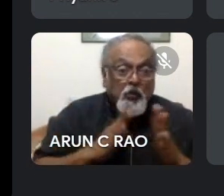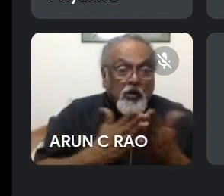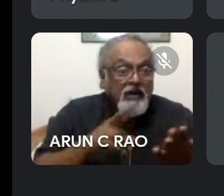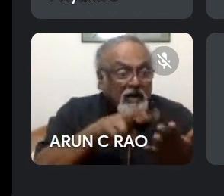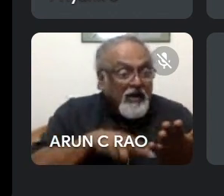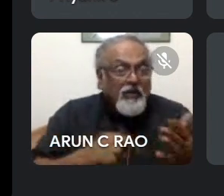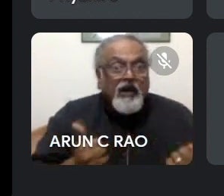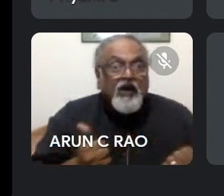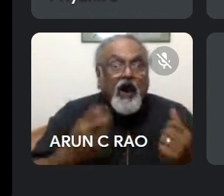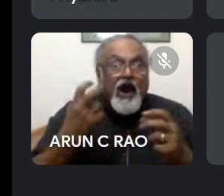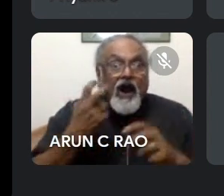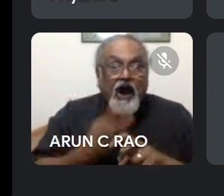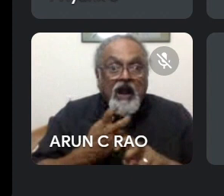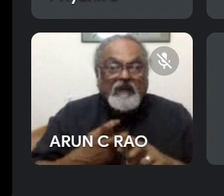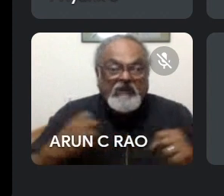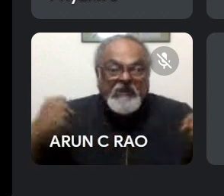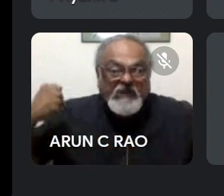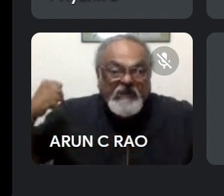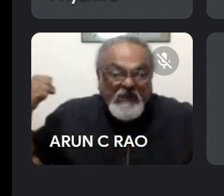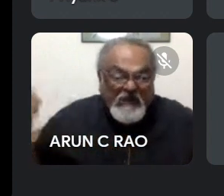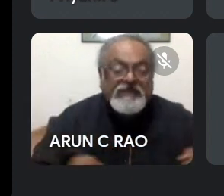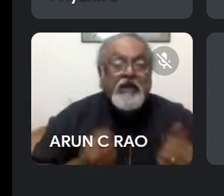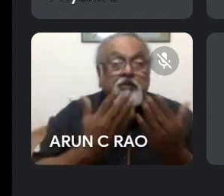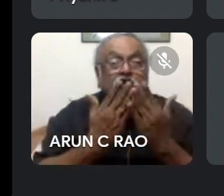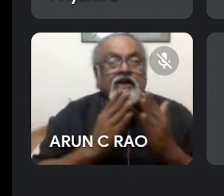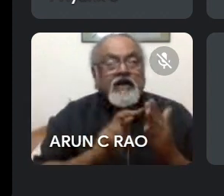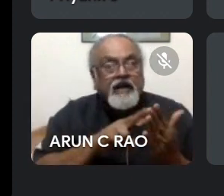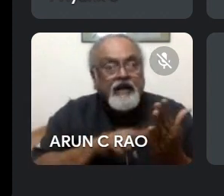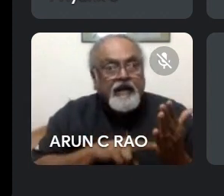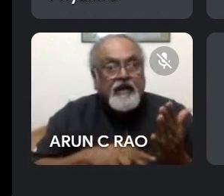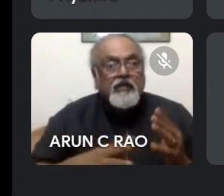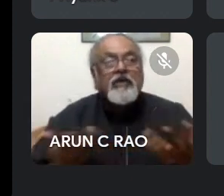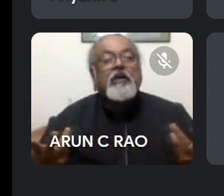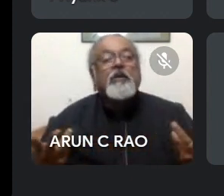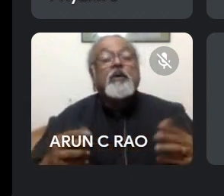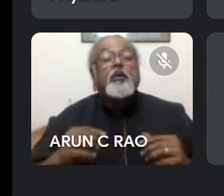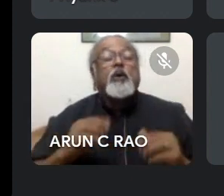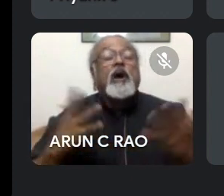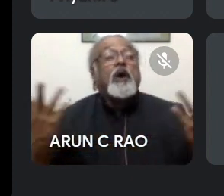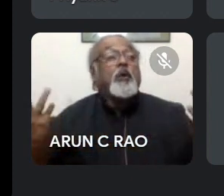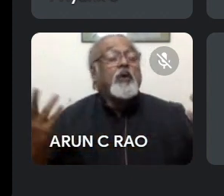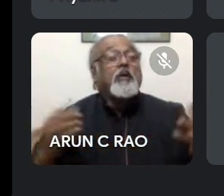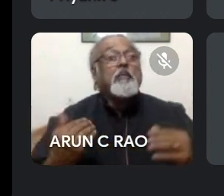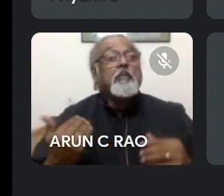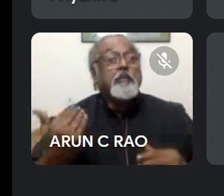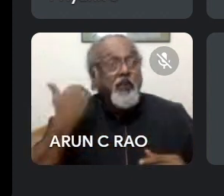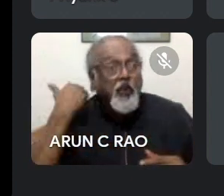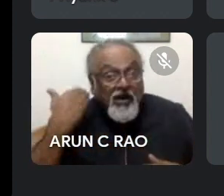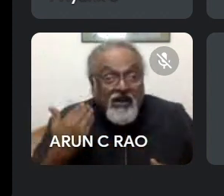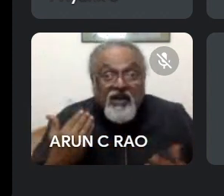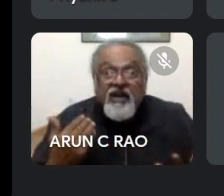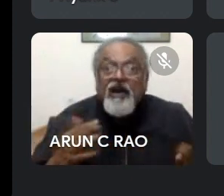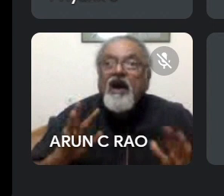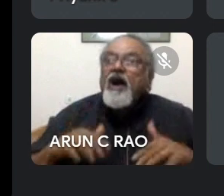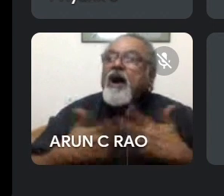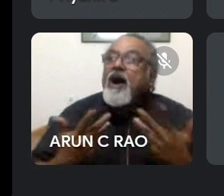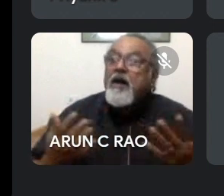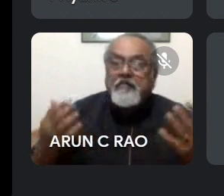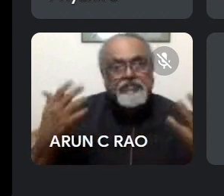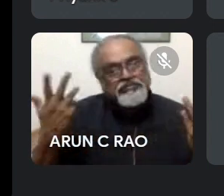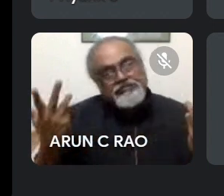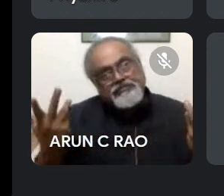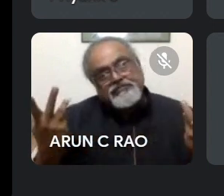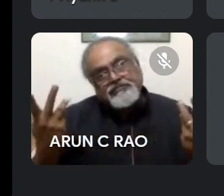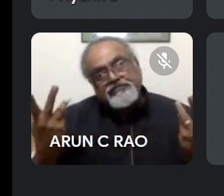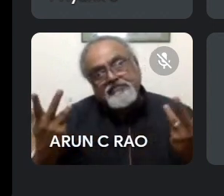They're talking from a place of boredom. Imagine the luxury of getting boredom. For us, I remember every time any kind of math homework was